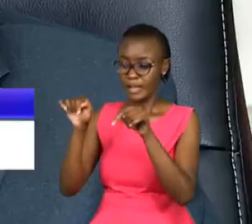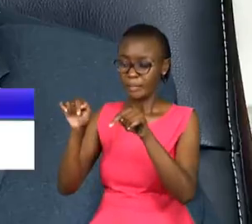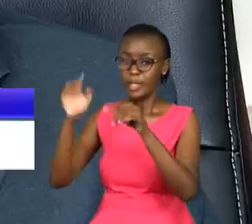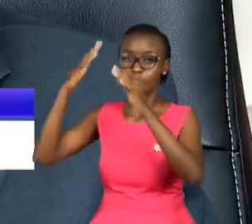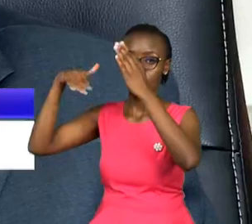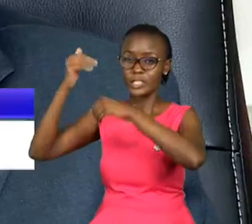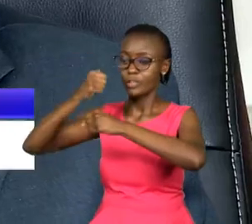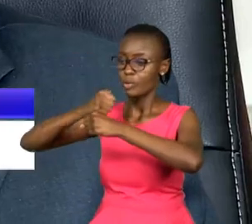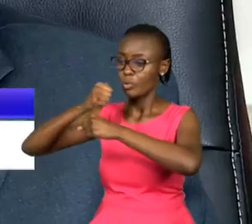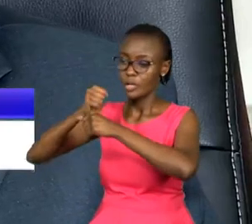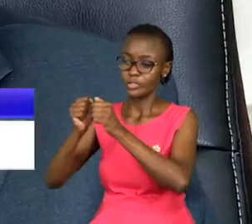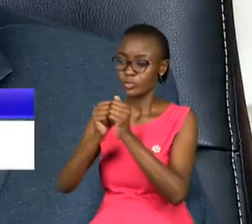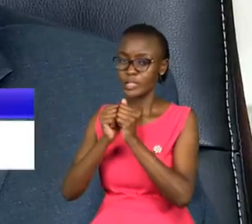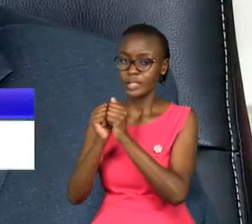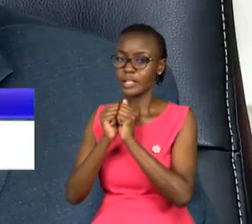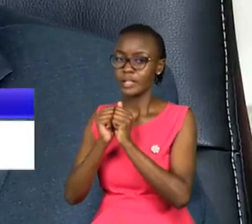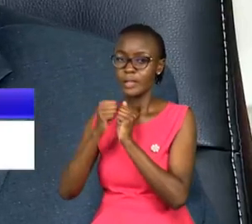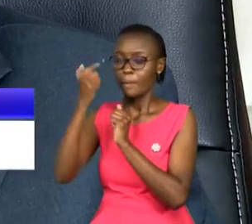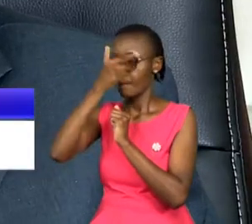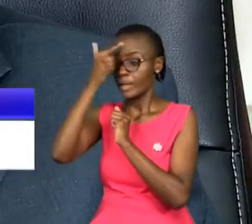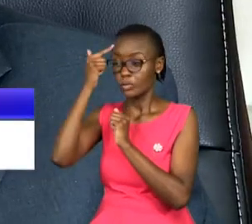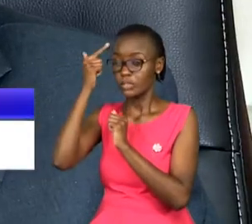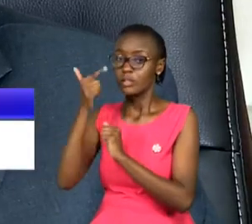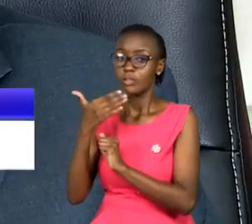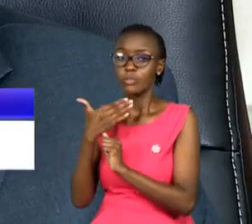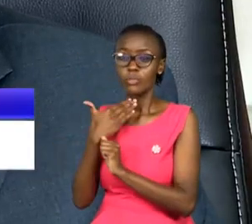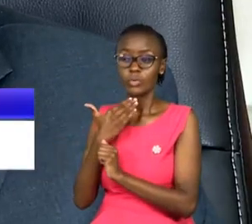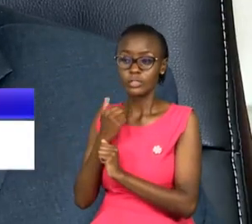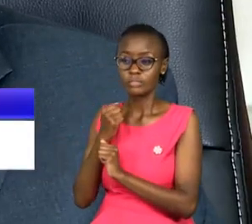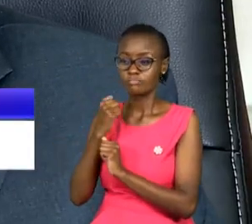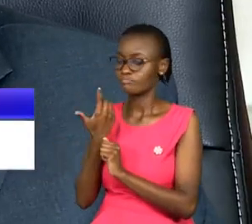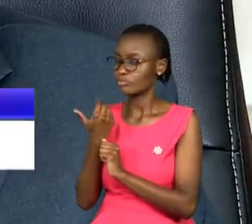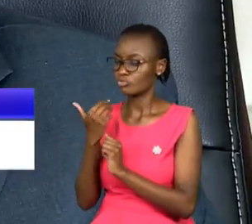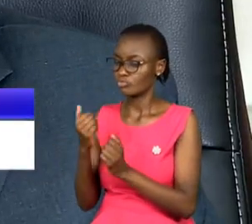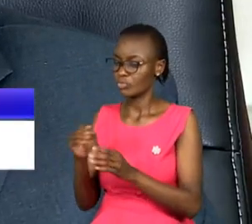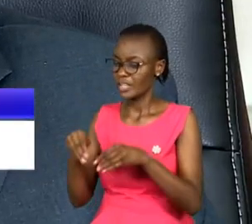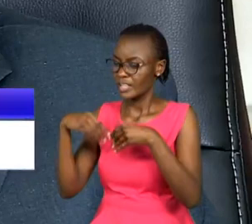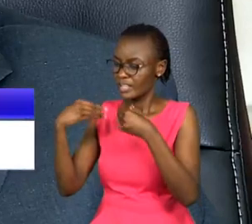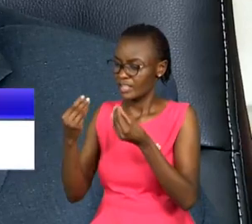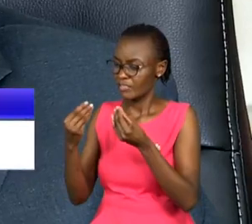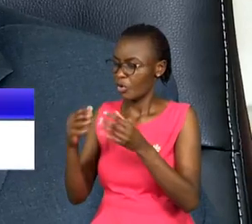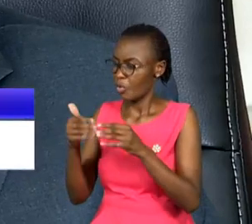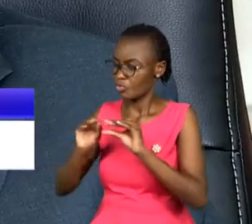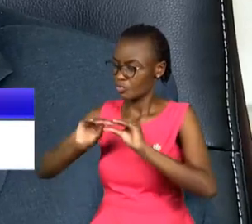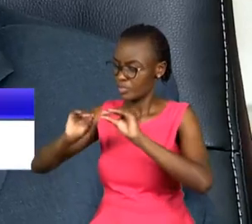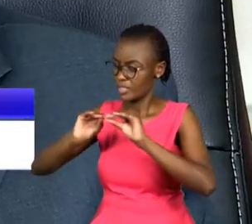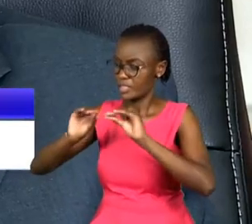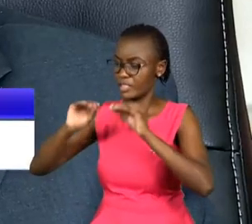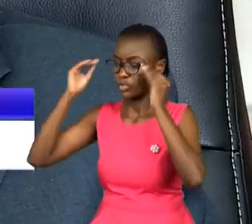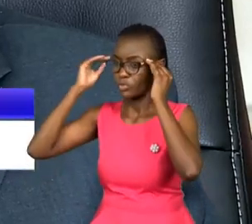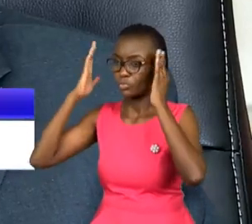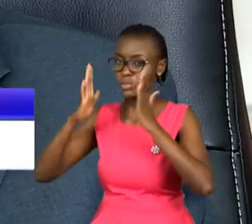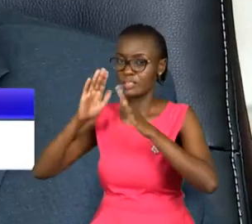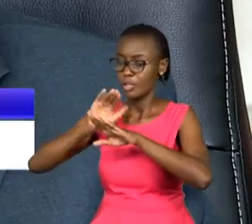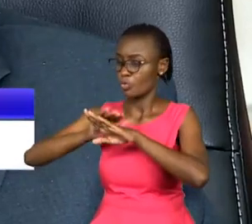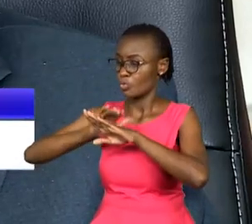are working to ensure that we are working with the industry to give students practical experience and exposure to the